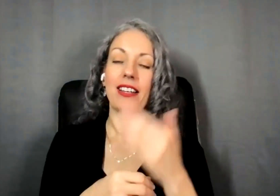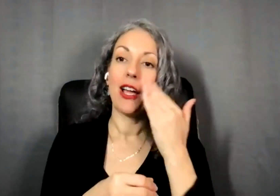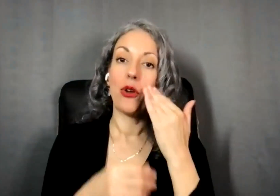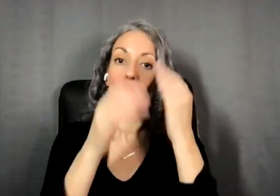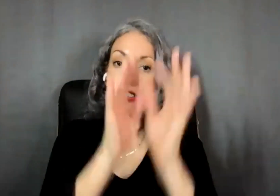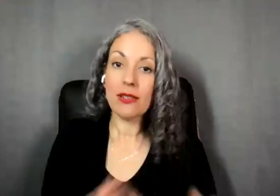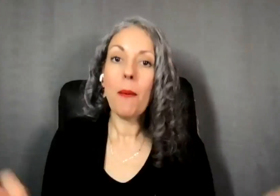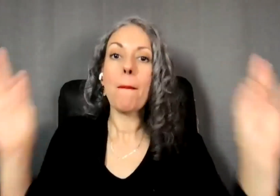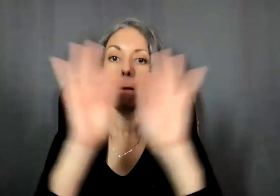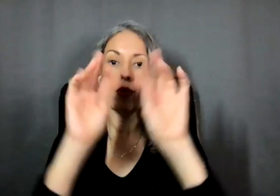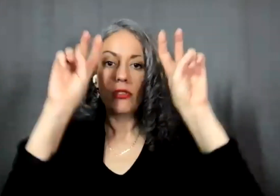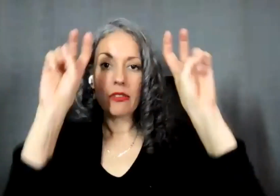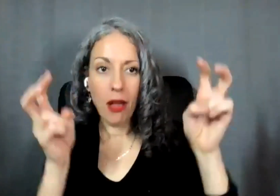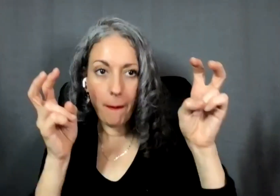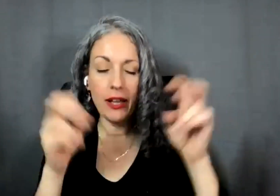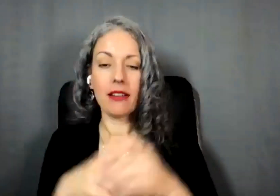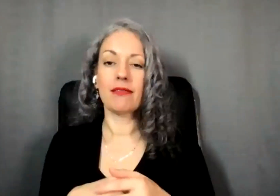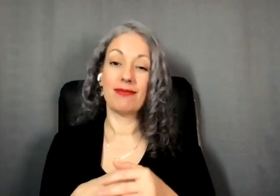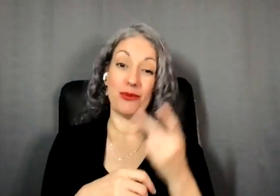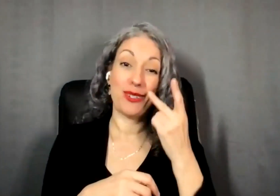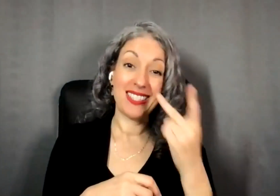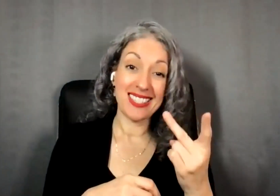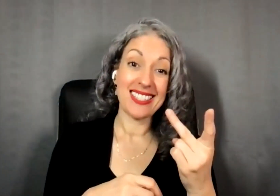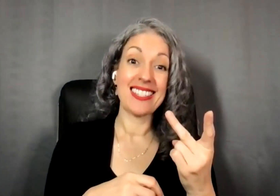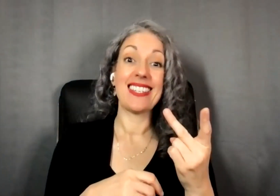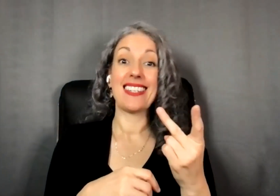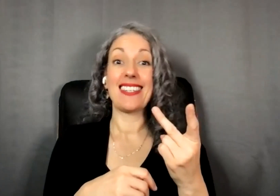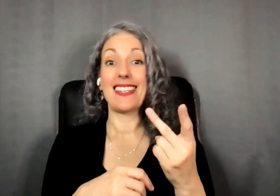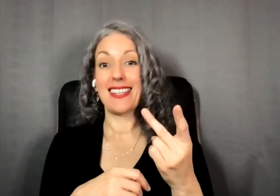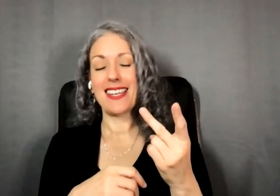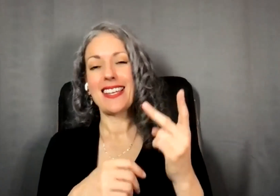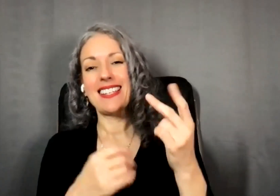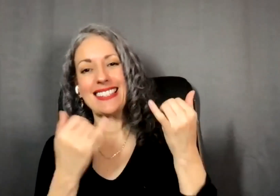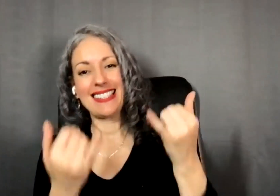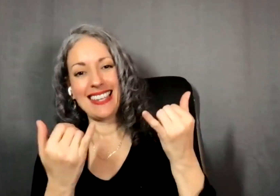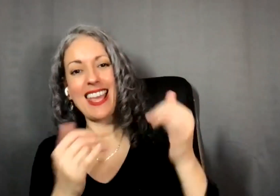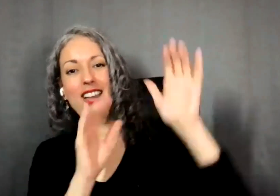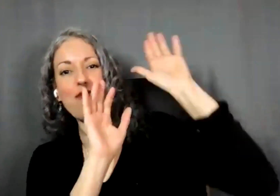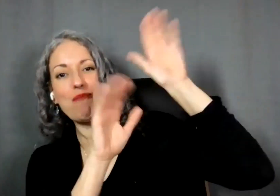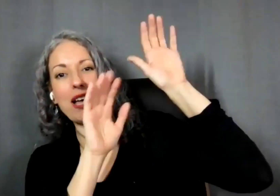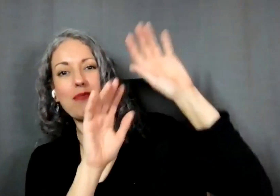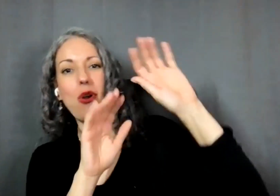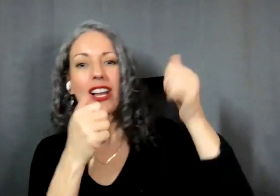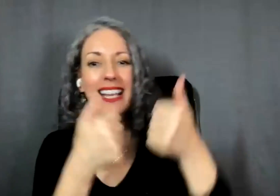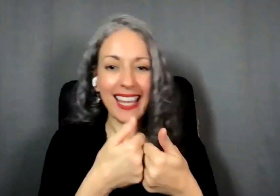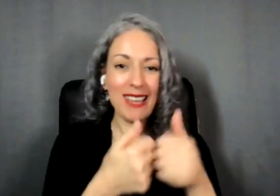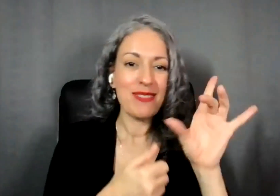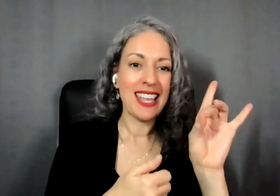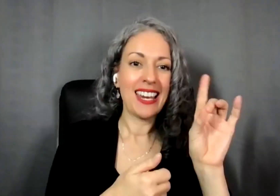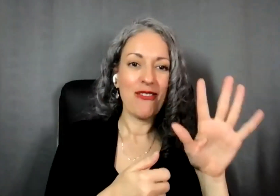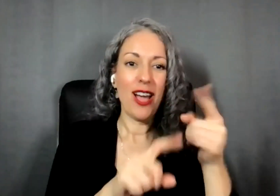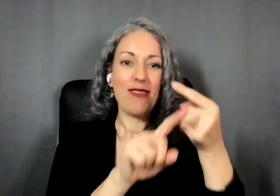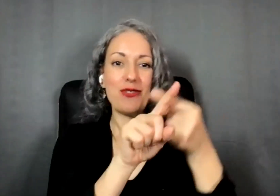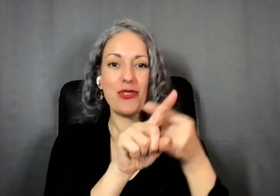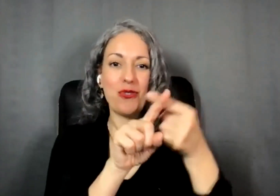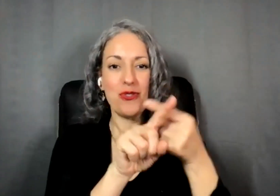topic when there are basketball games tonight, and it's 85 degrees in some parts